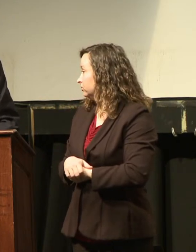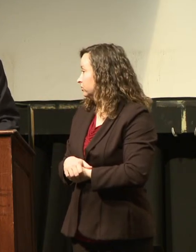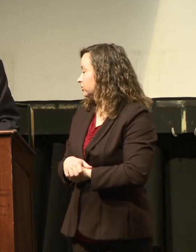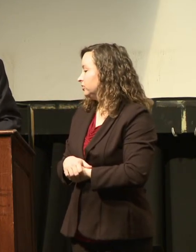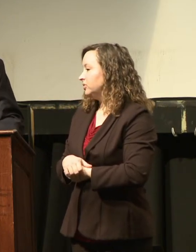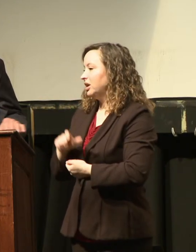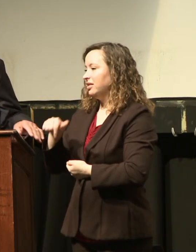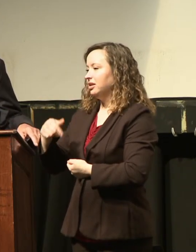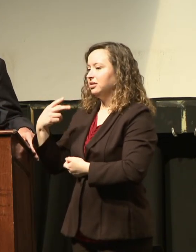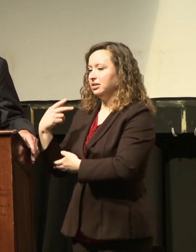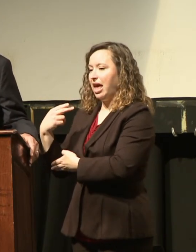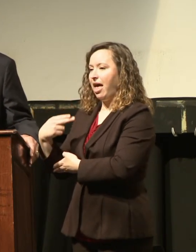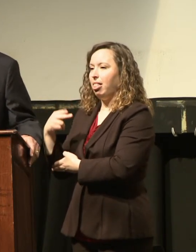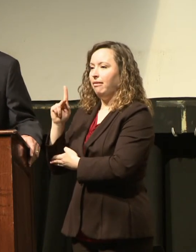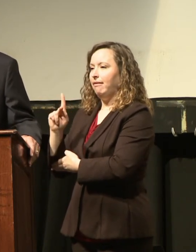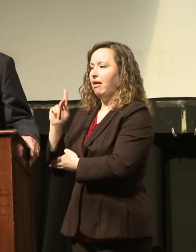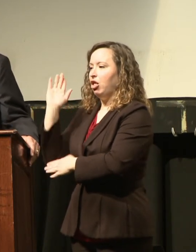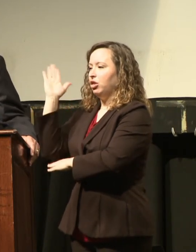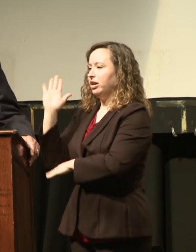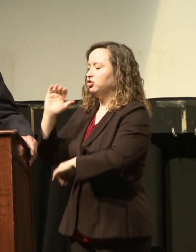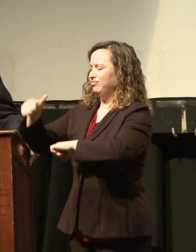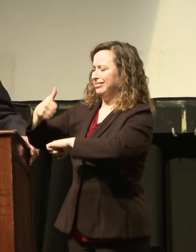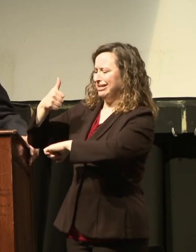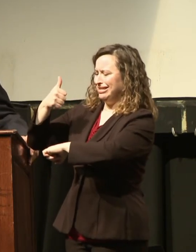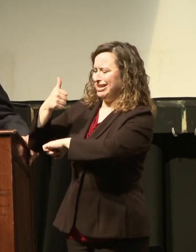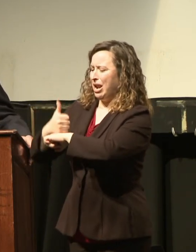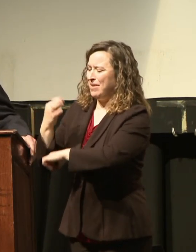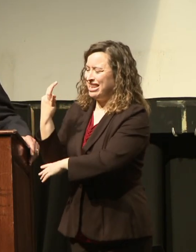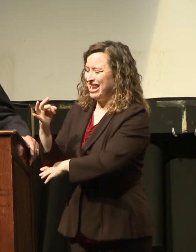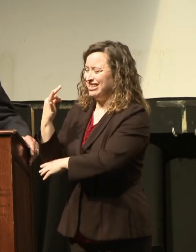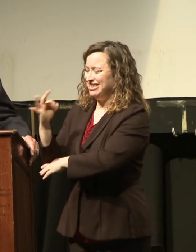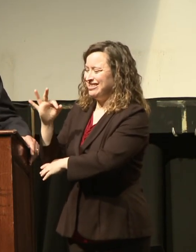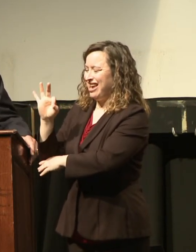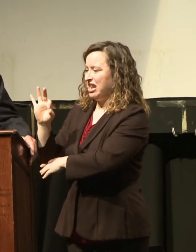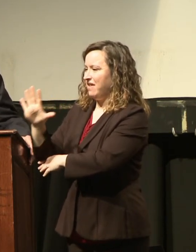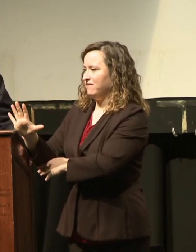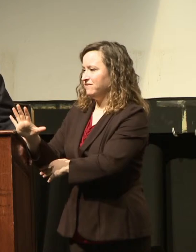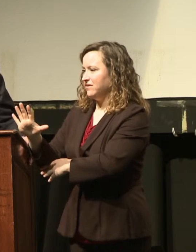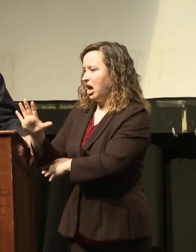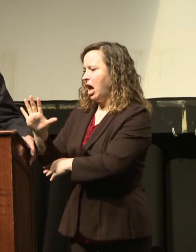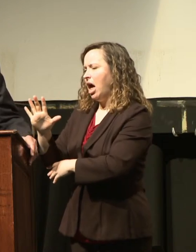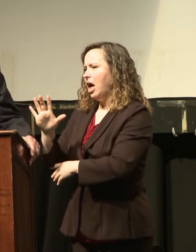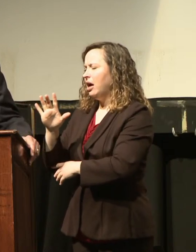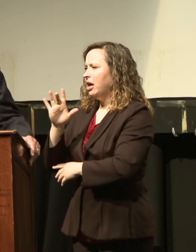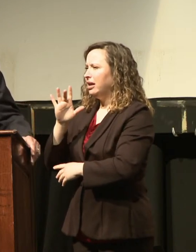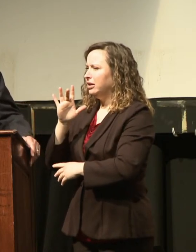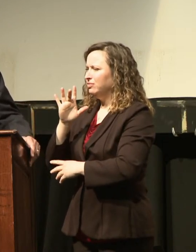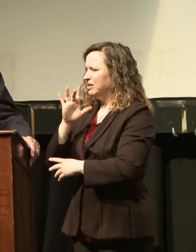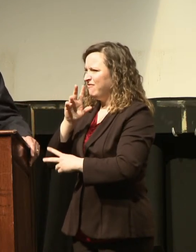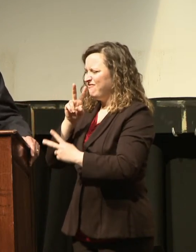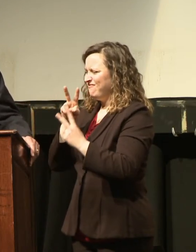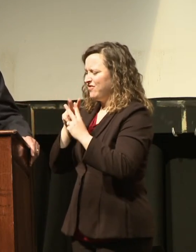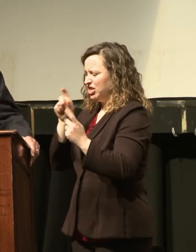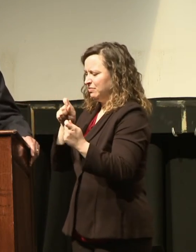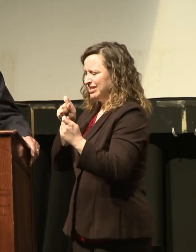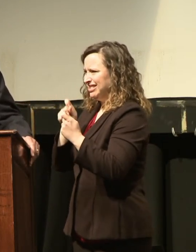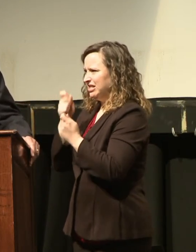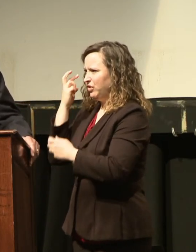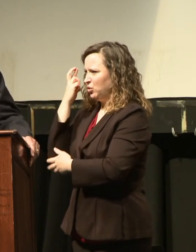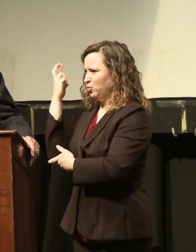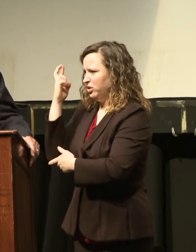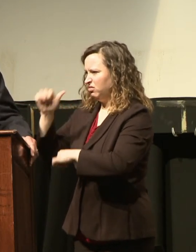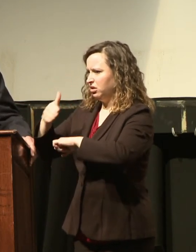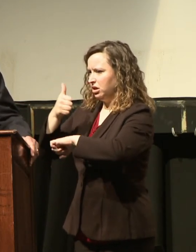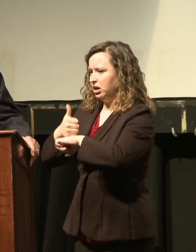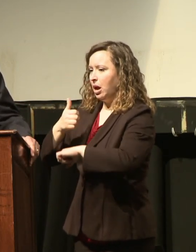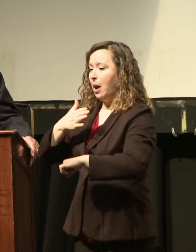Helen Keller Lecture Series was established in 1995, and it was for a very specific purpose.